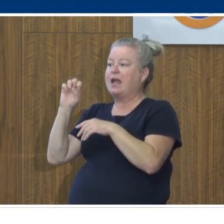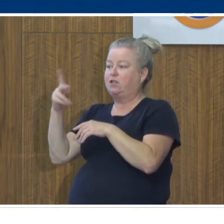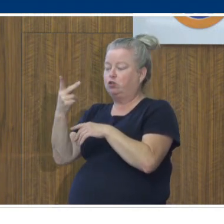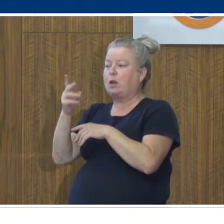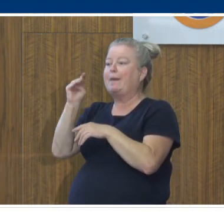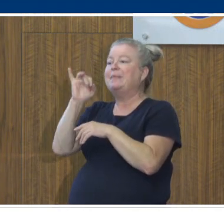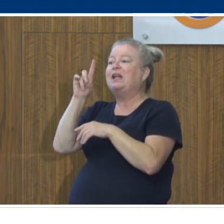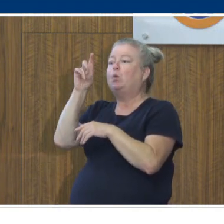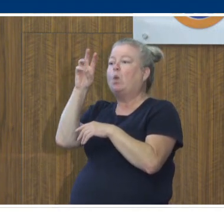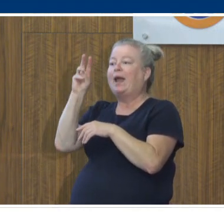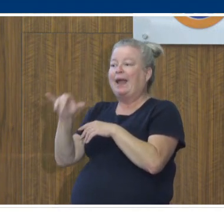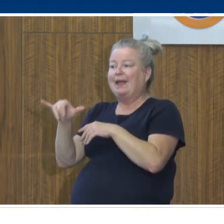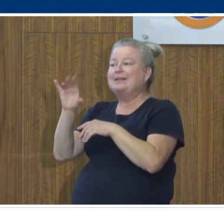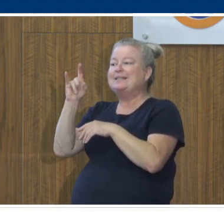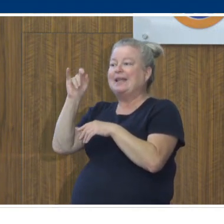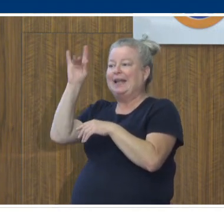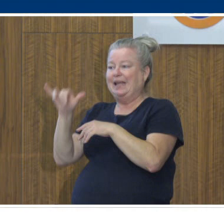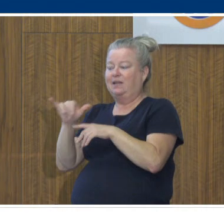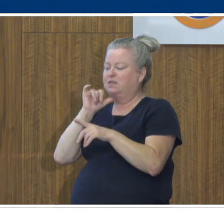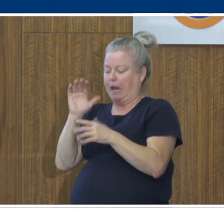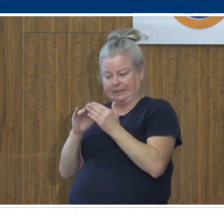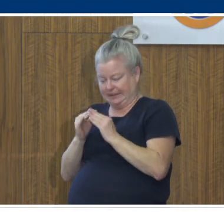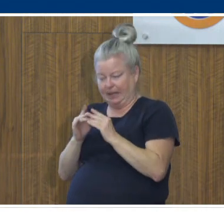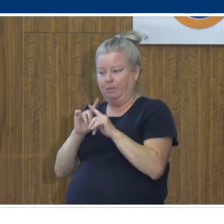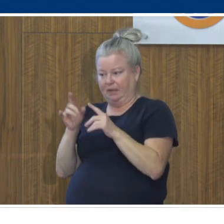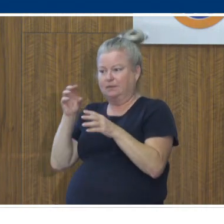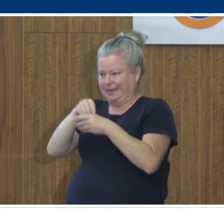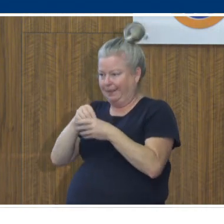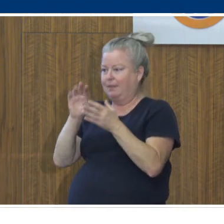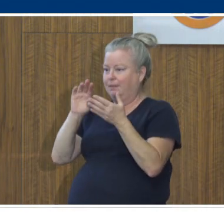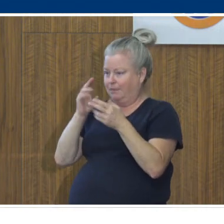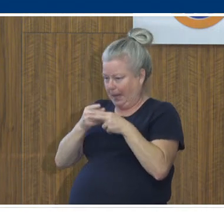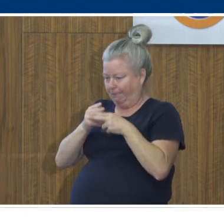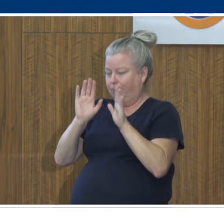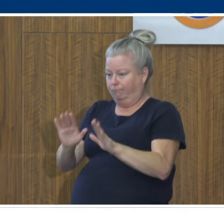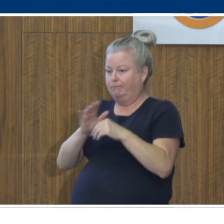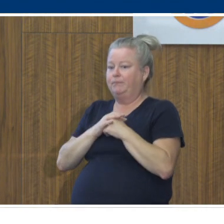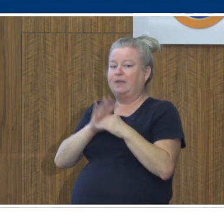It's not a city even though it's in the name. We keep telling folks that. And next slide.